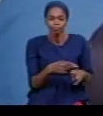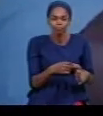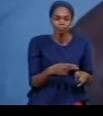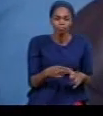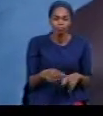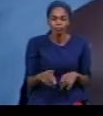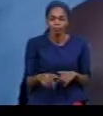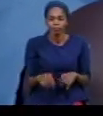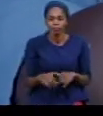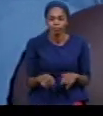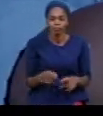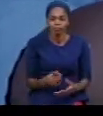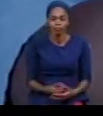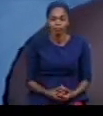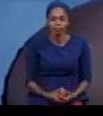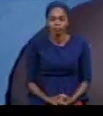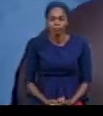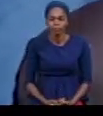First of all,